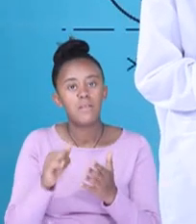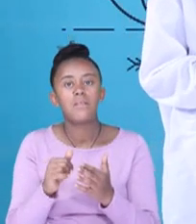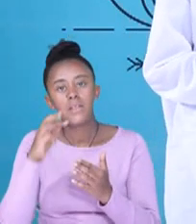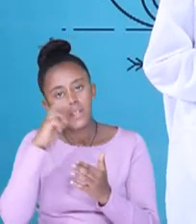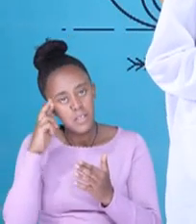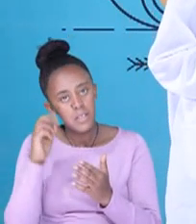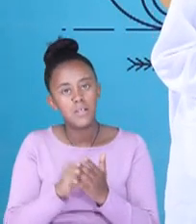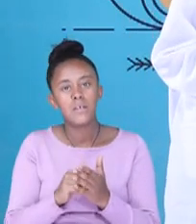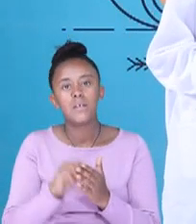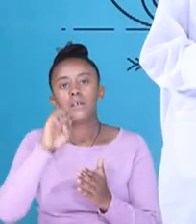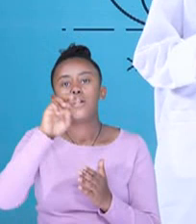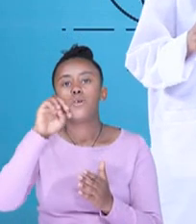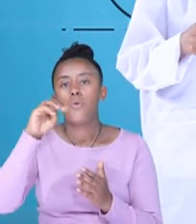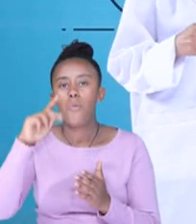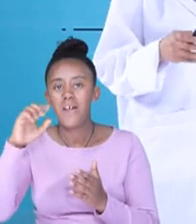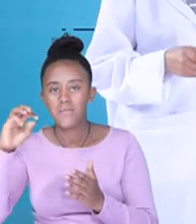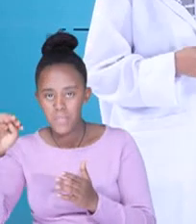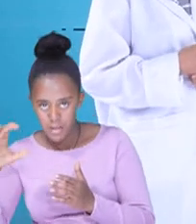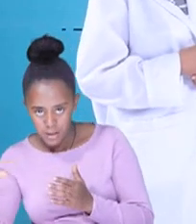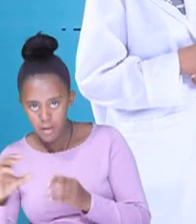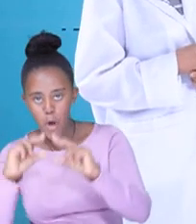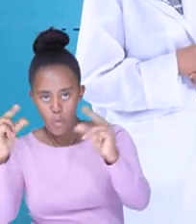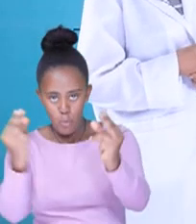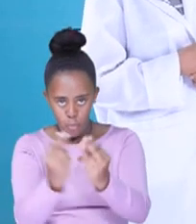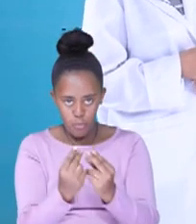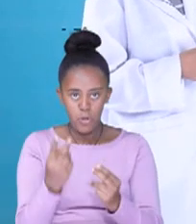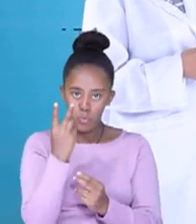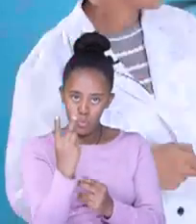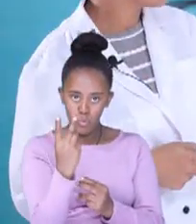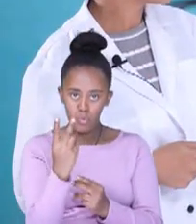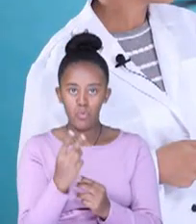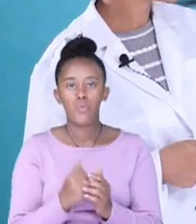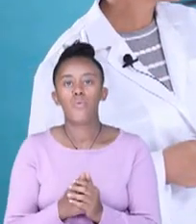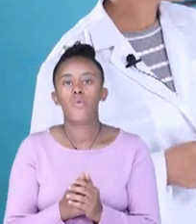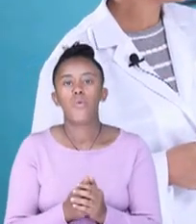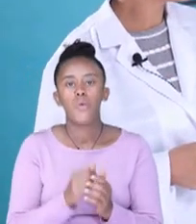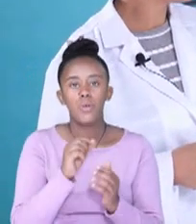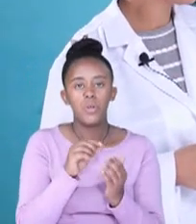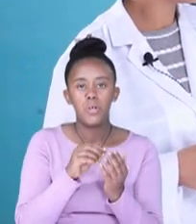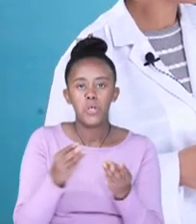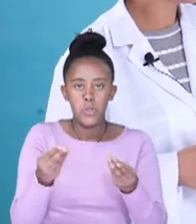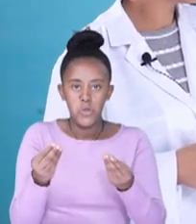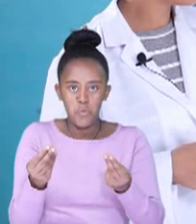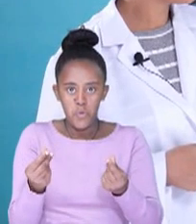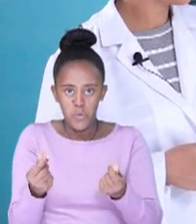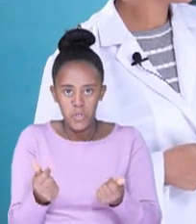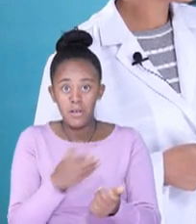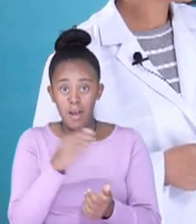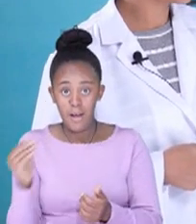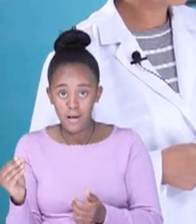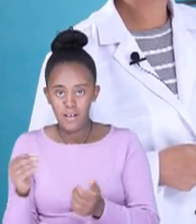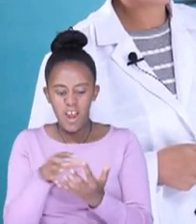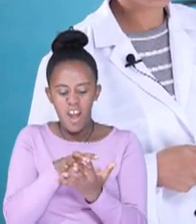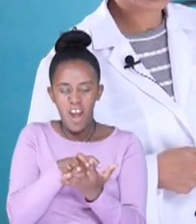study endoplasmic reticulum by grouping into two as a smooth endoplasmic reticulum